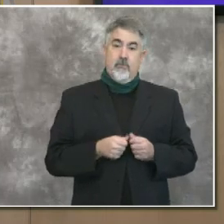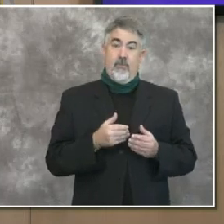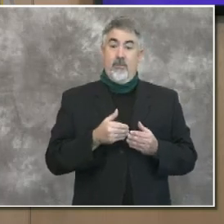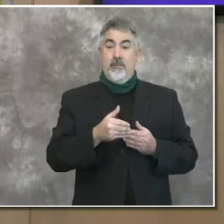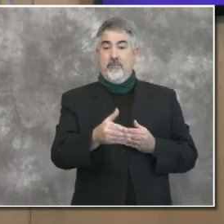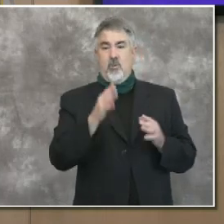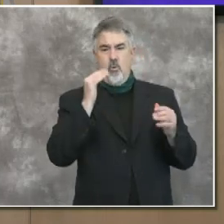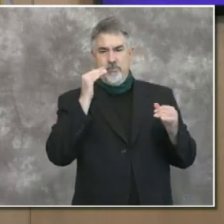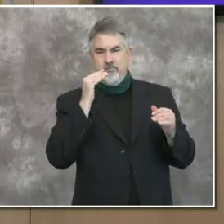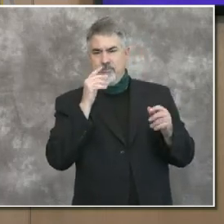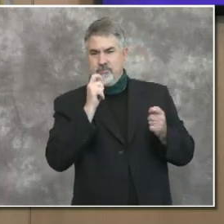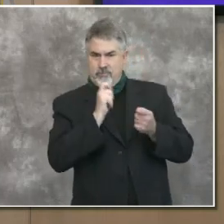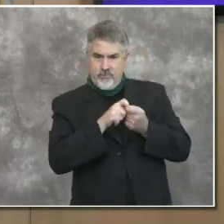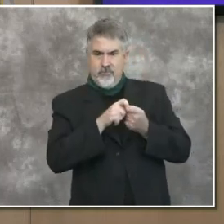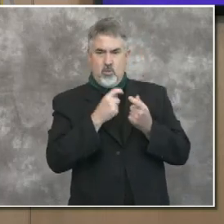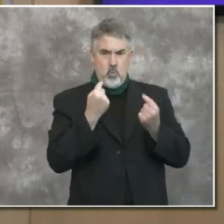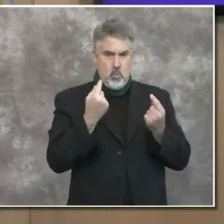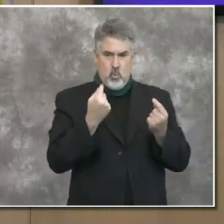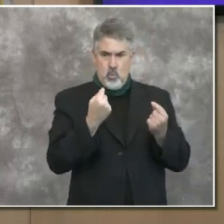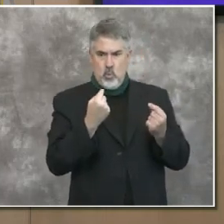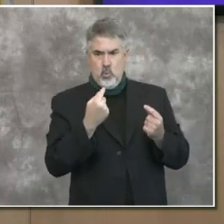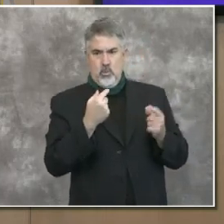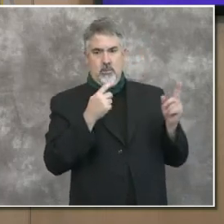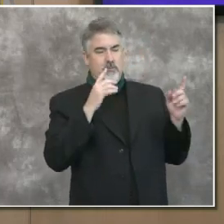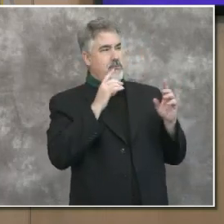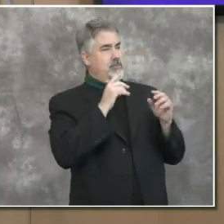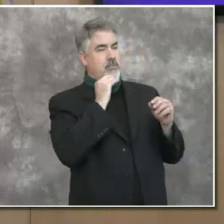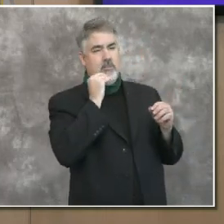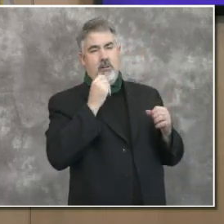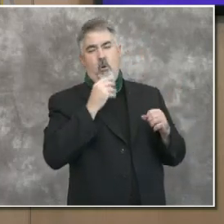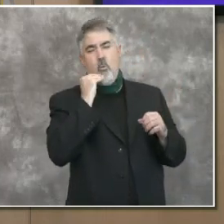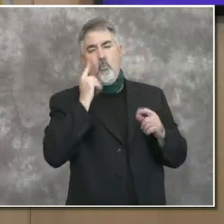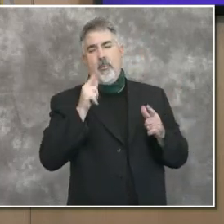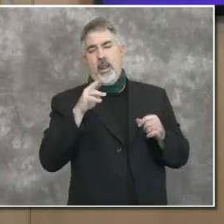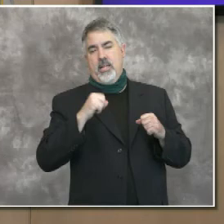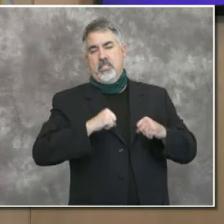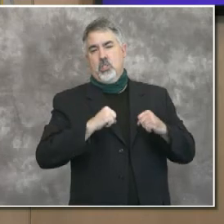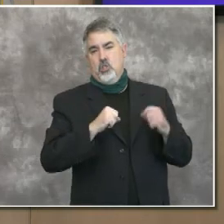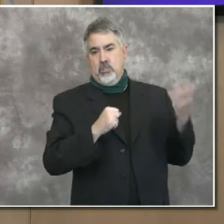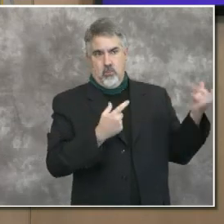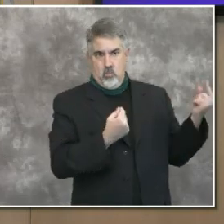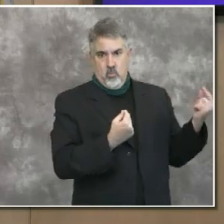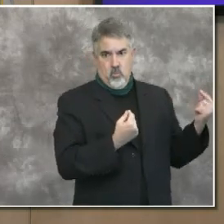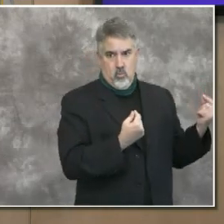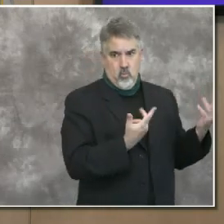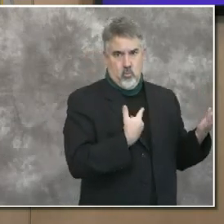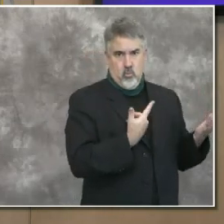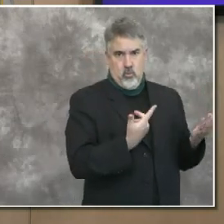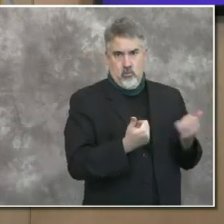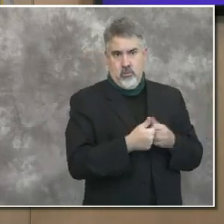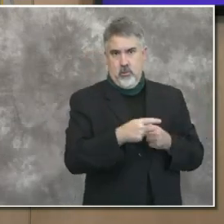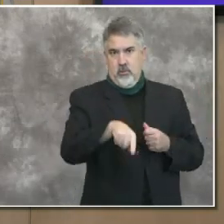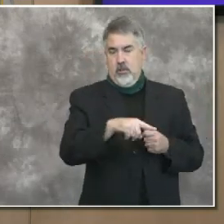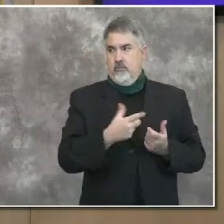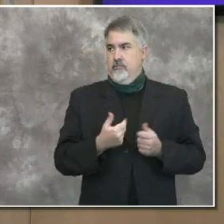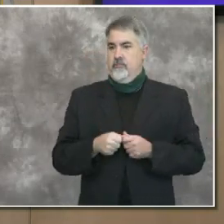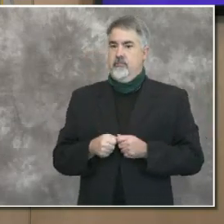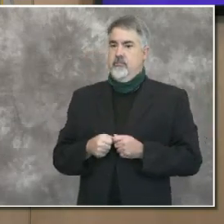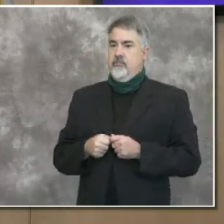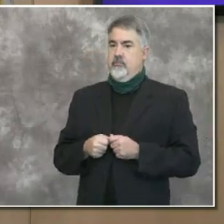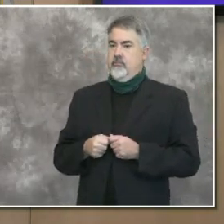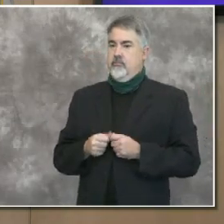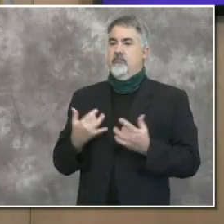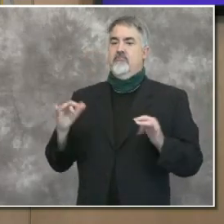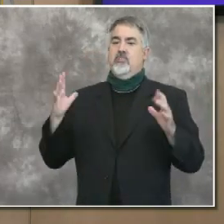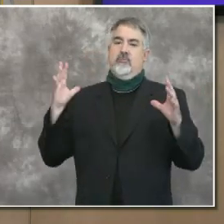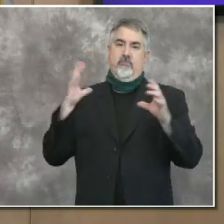from the Department of Homeland Security, but at this point, that's the best I can give you right now. So that concludes our calls for